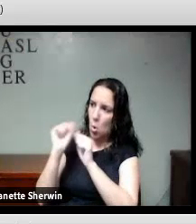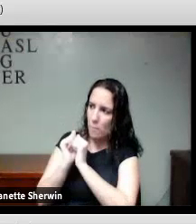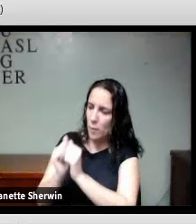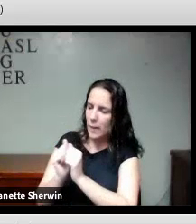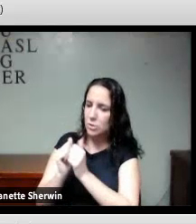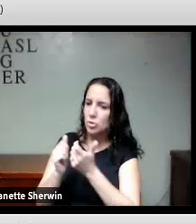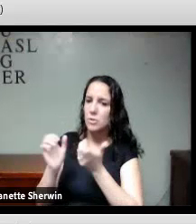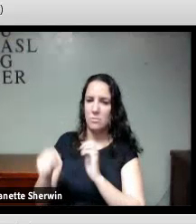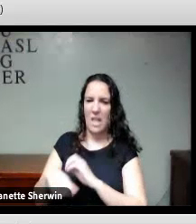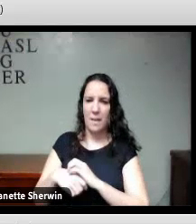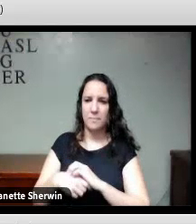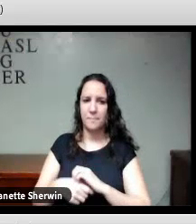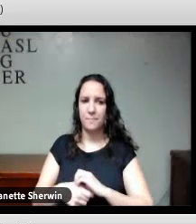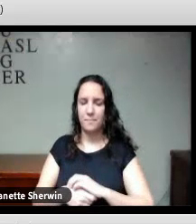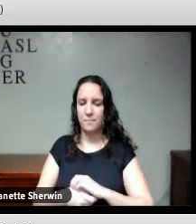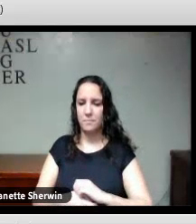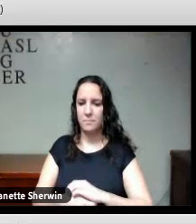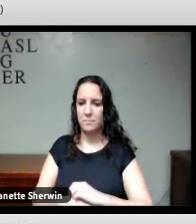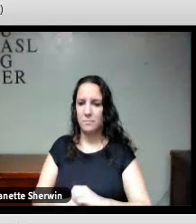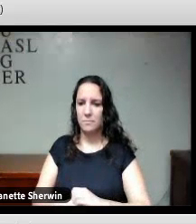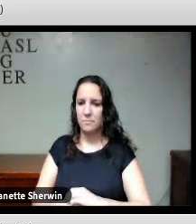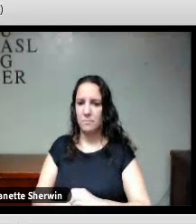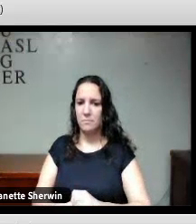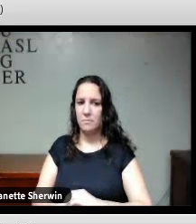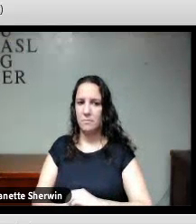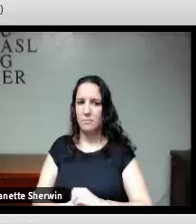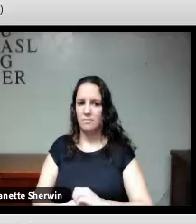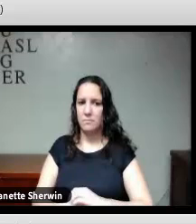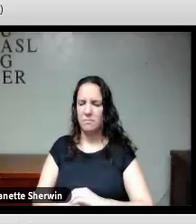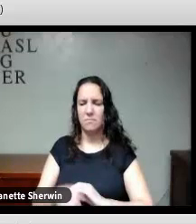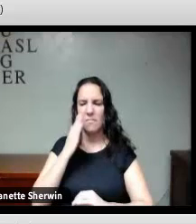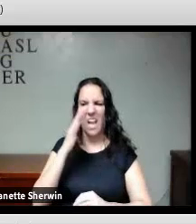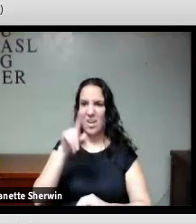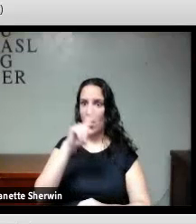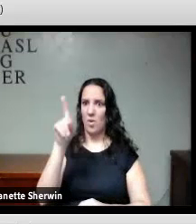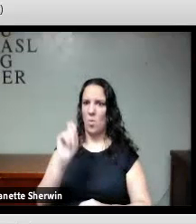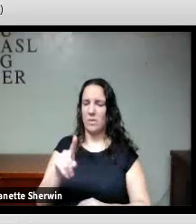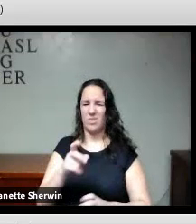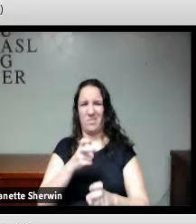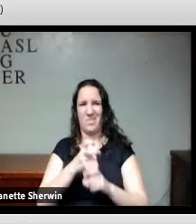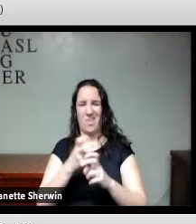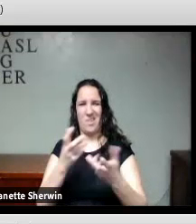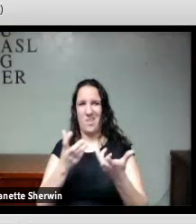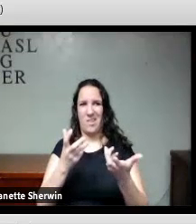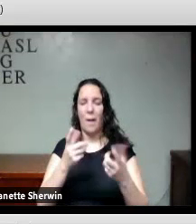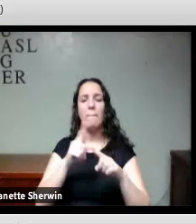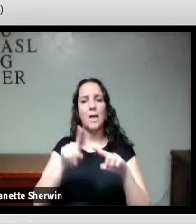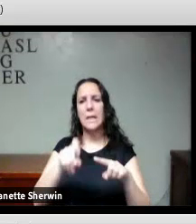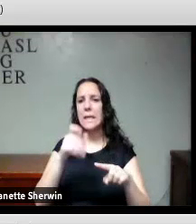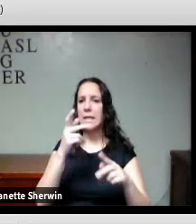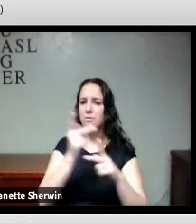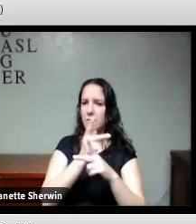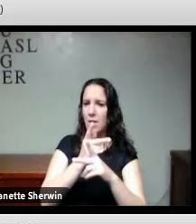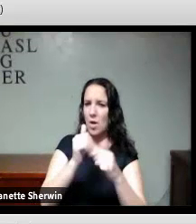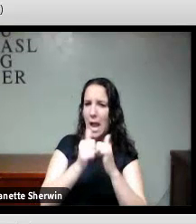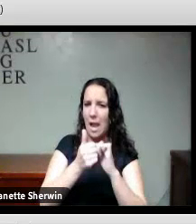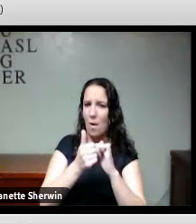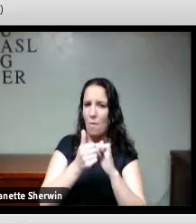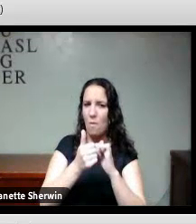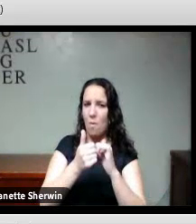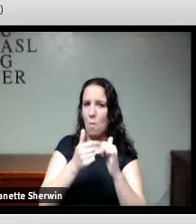win-win situation and all those things. I know that question was a little tough to just throw out there, but we do need to find ways that we can